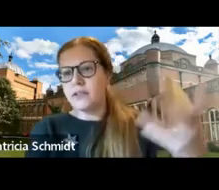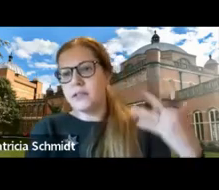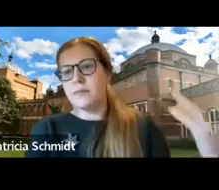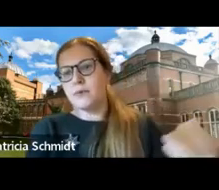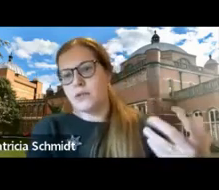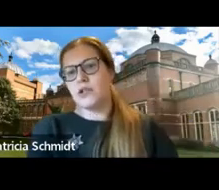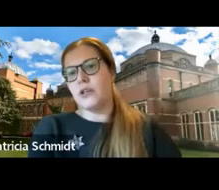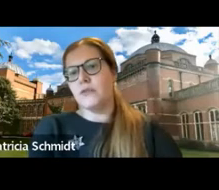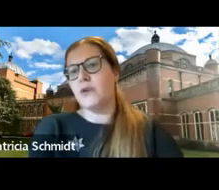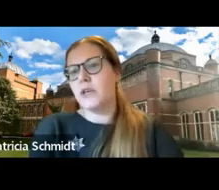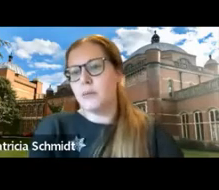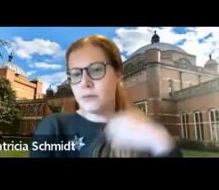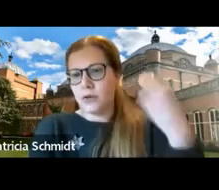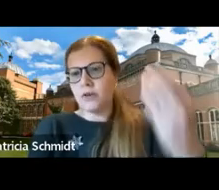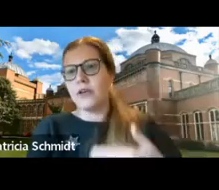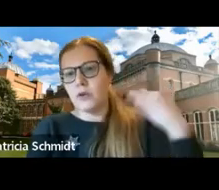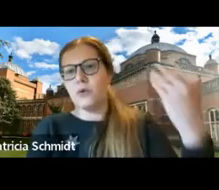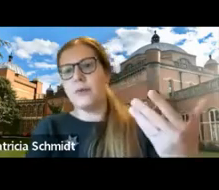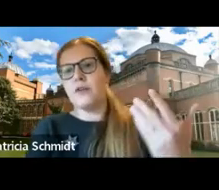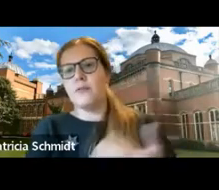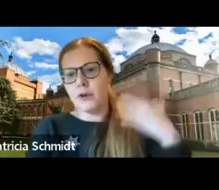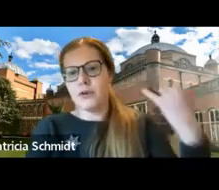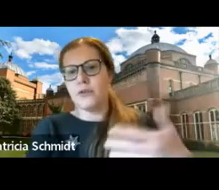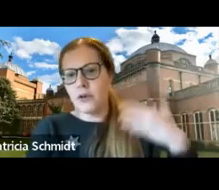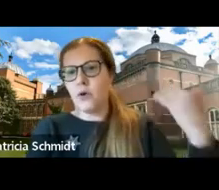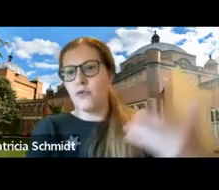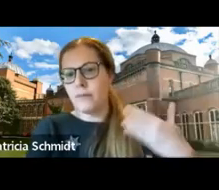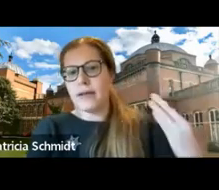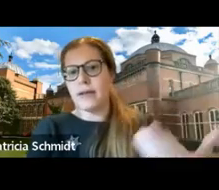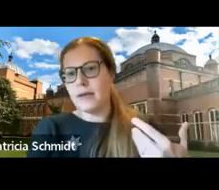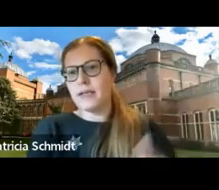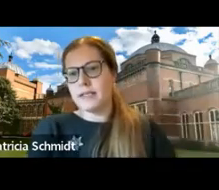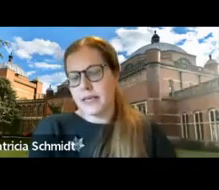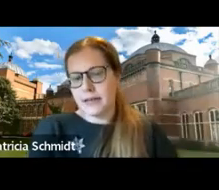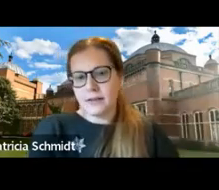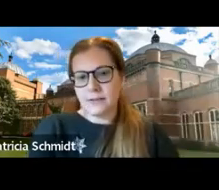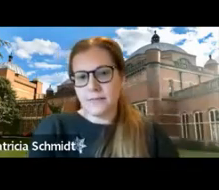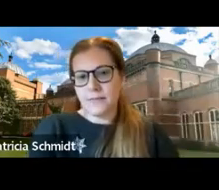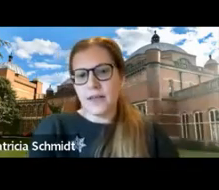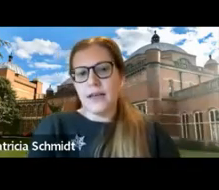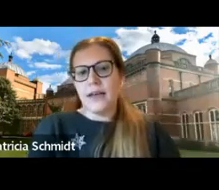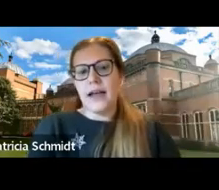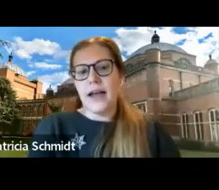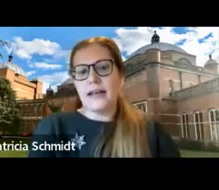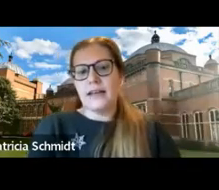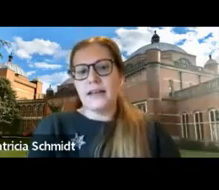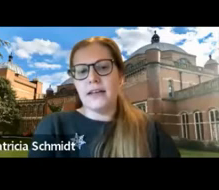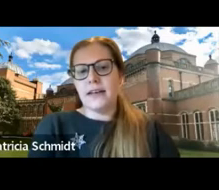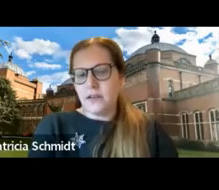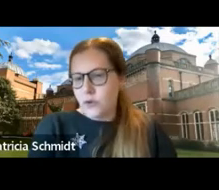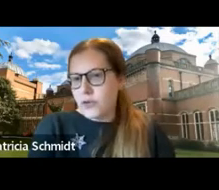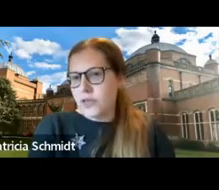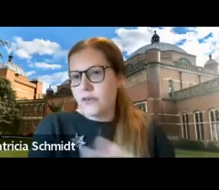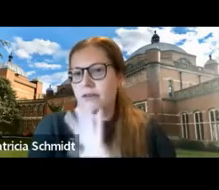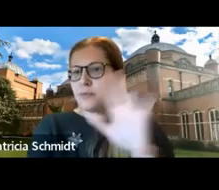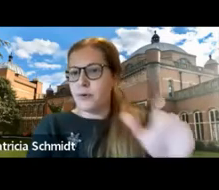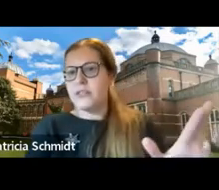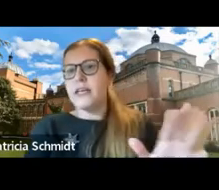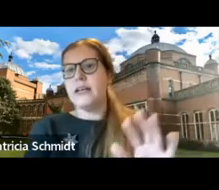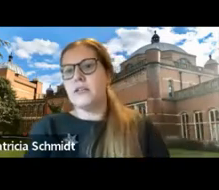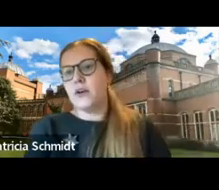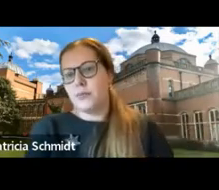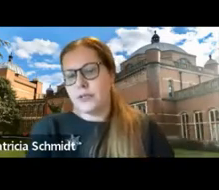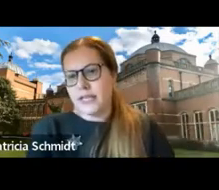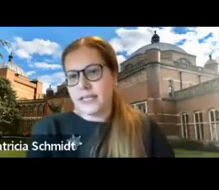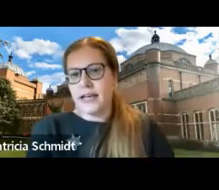not in the same position if you keep observing the orbit of Mercury over many, many cycles. And Newtonian gravity per